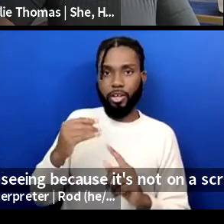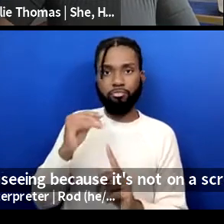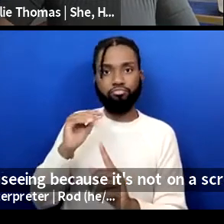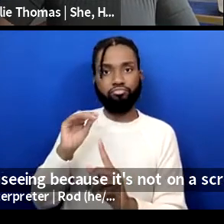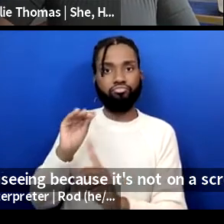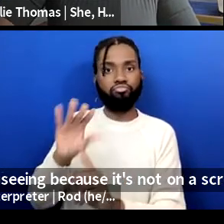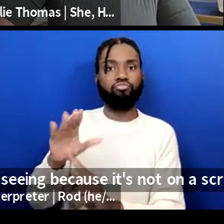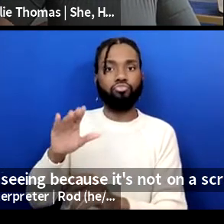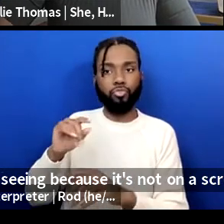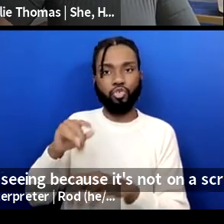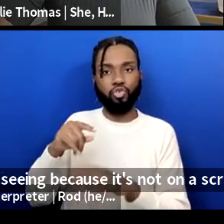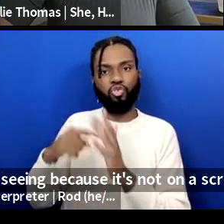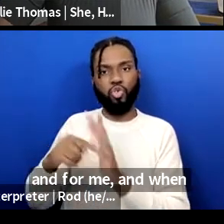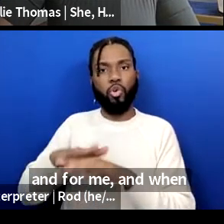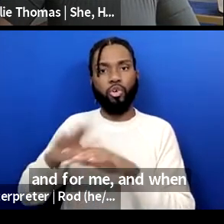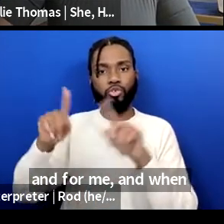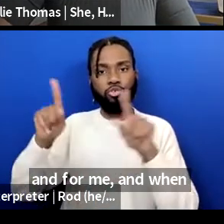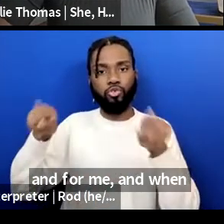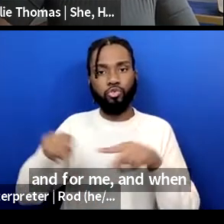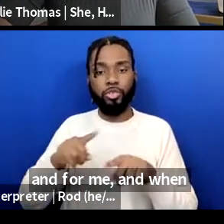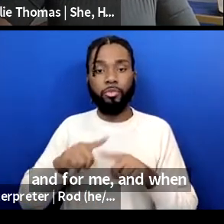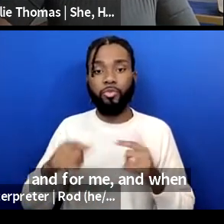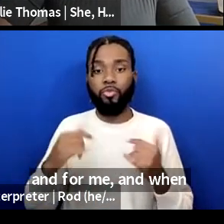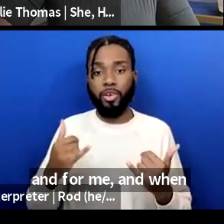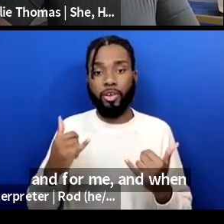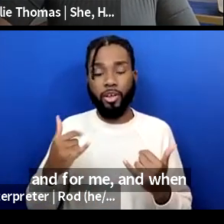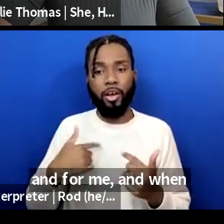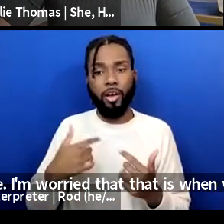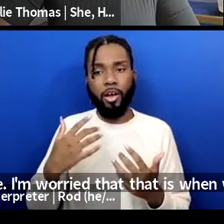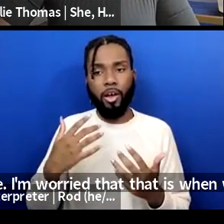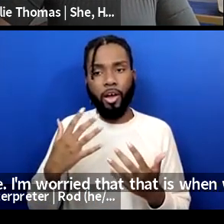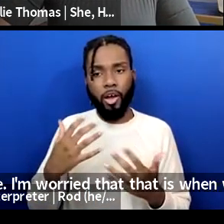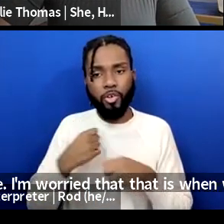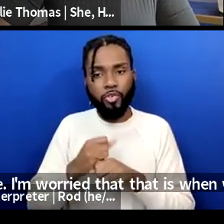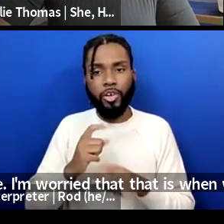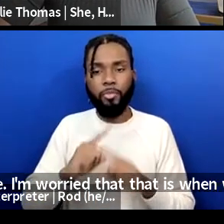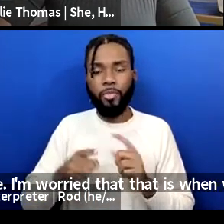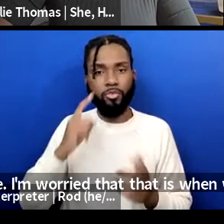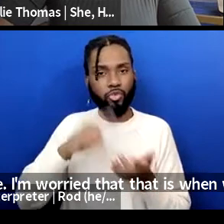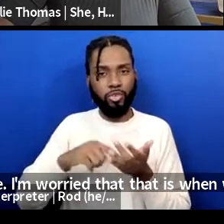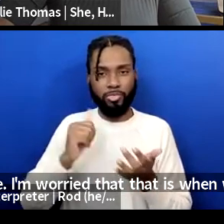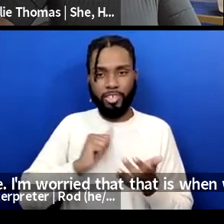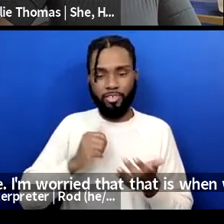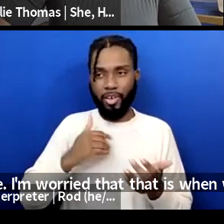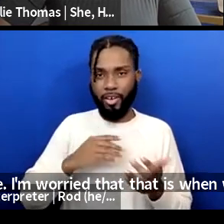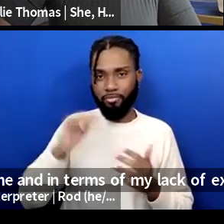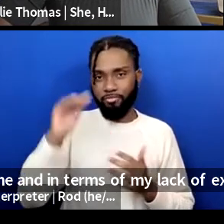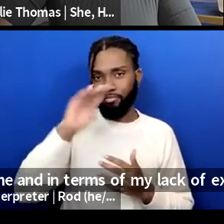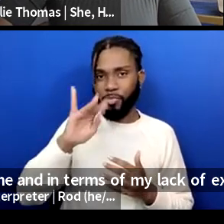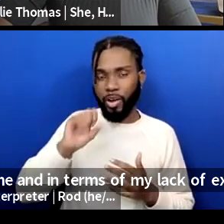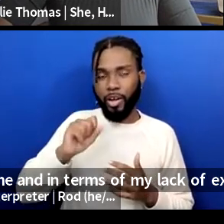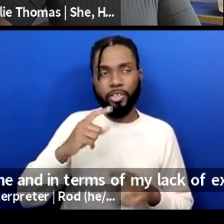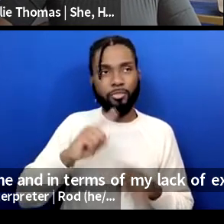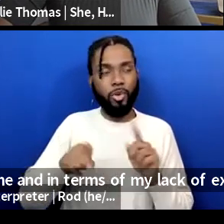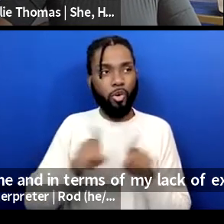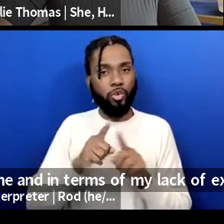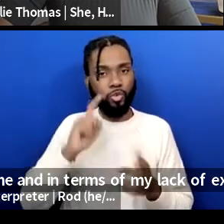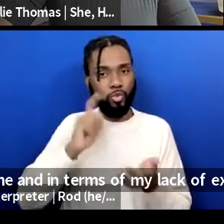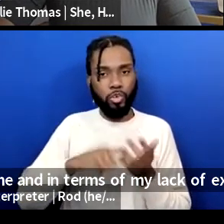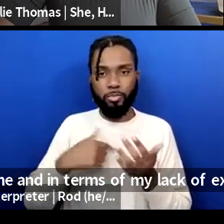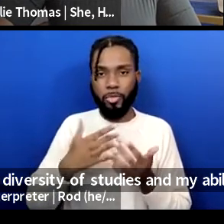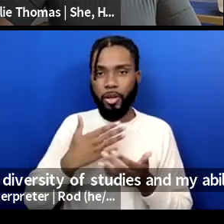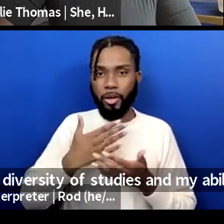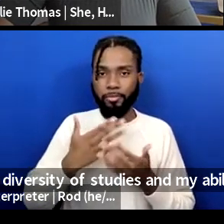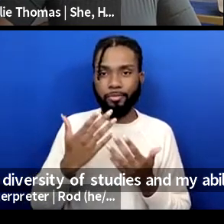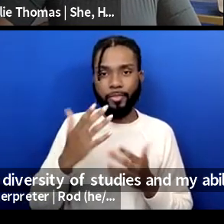for me, I'm worried that that is going to create biases in me and in terms of my lack of exposure and my diversity of stories and my